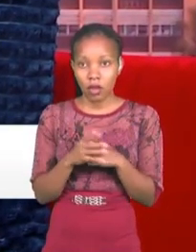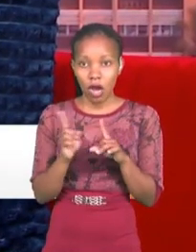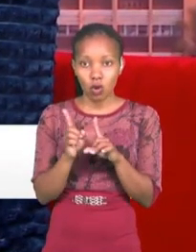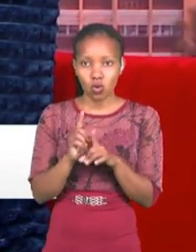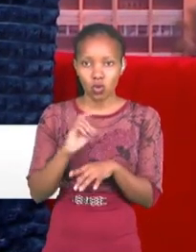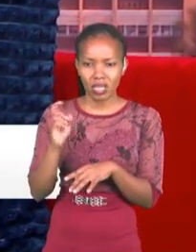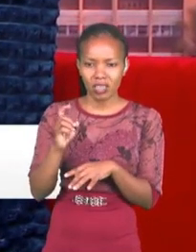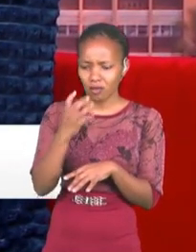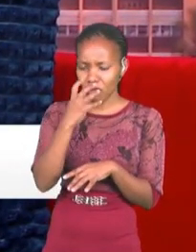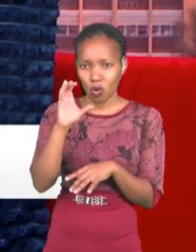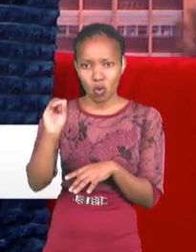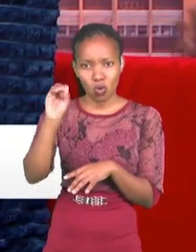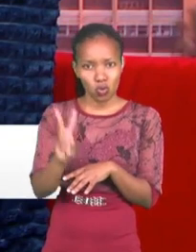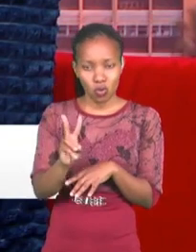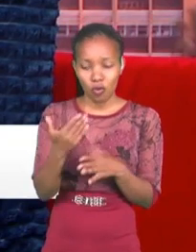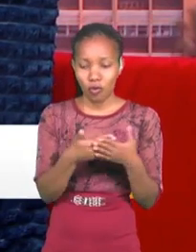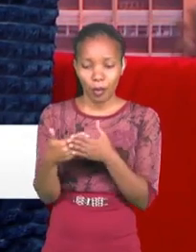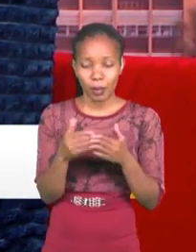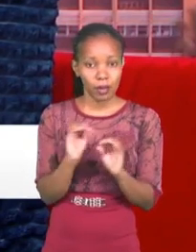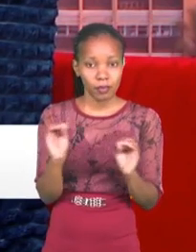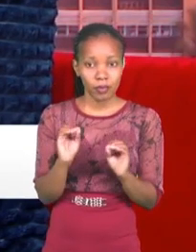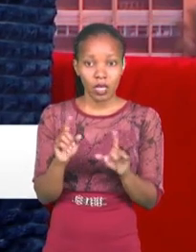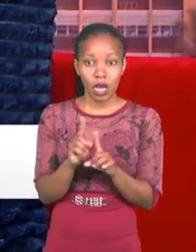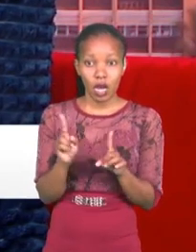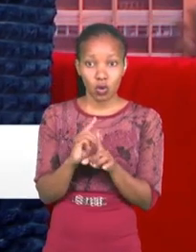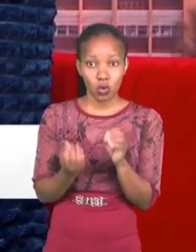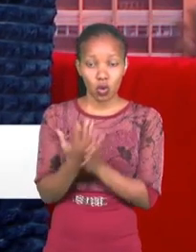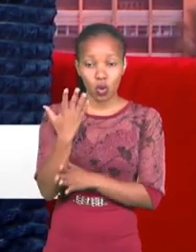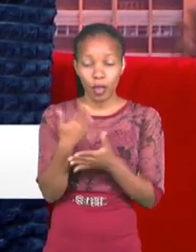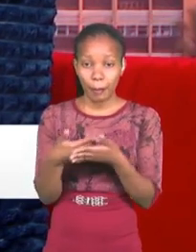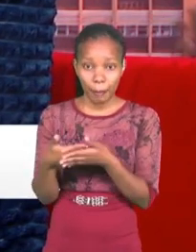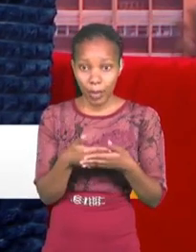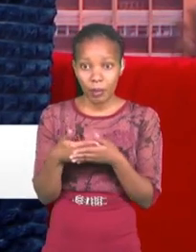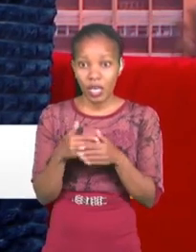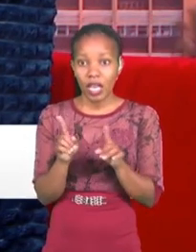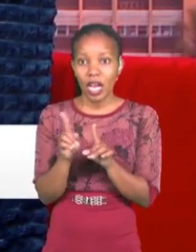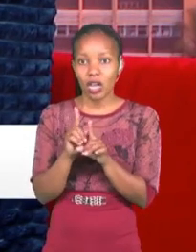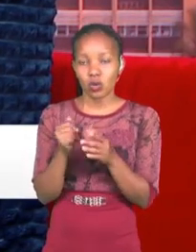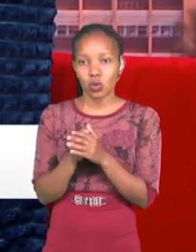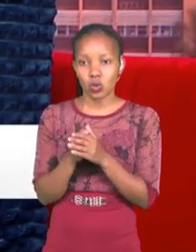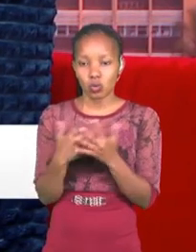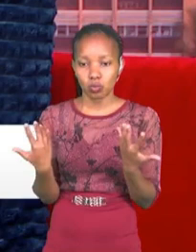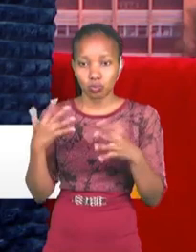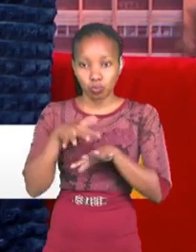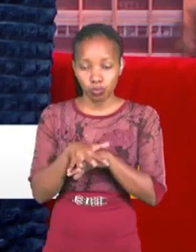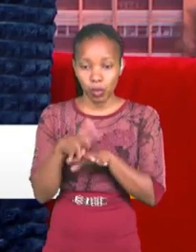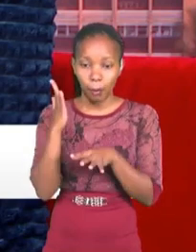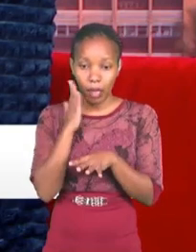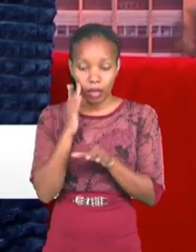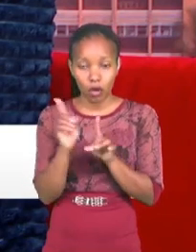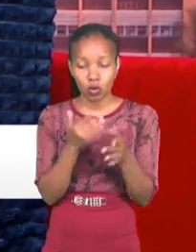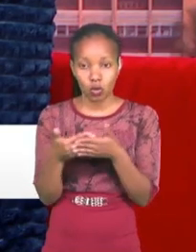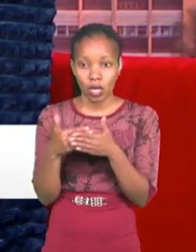need of oxygen for babies. And for optimal growth of the babies and optimal attachment to the mother, and to prevent